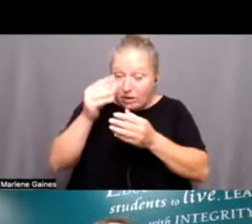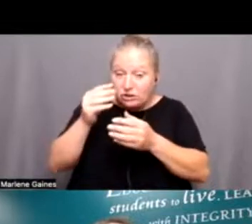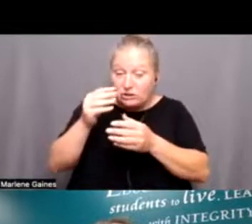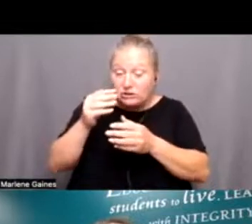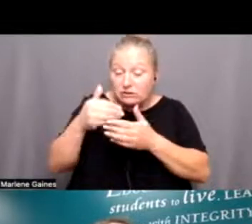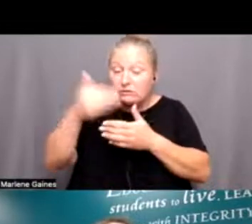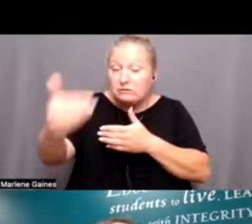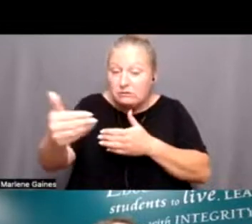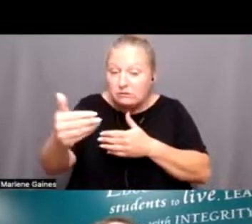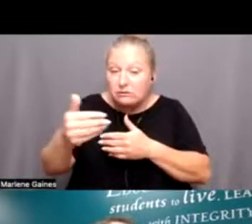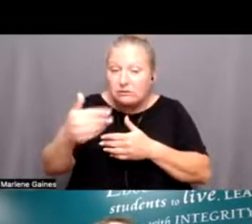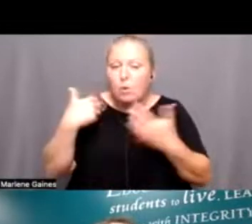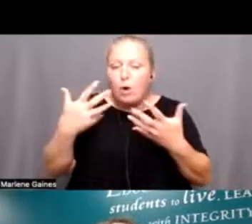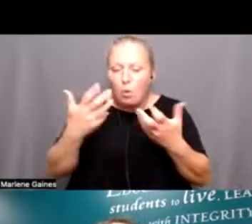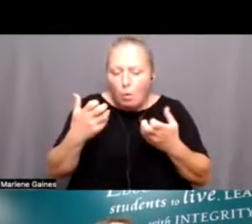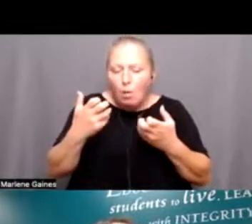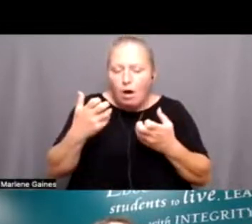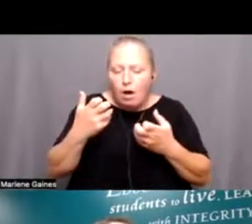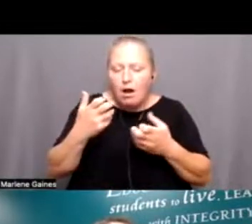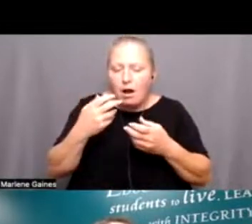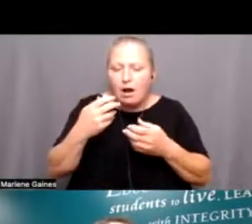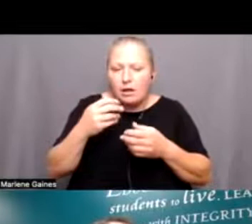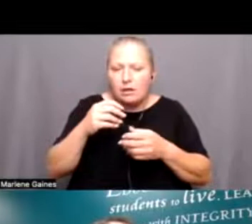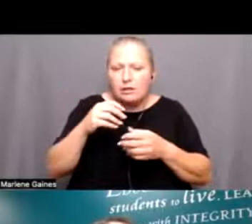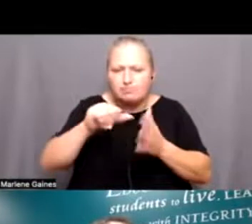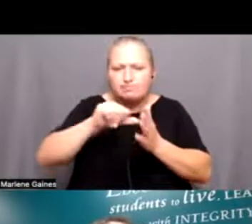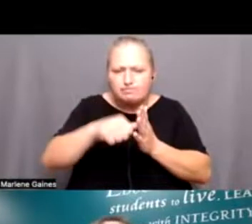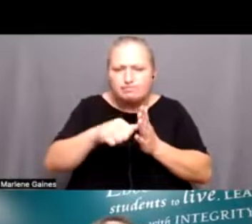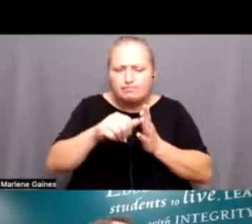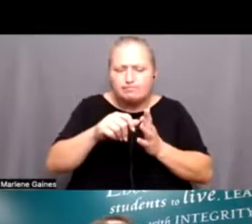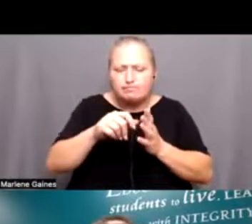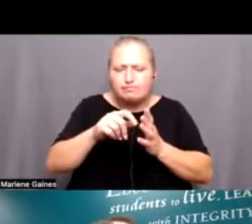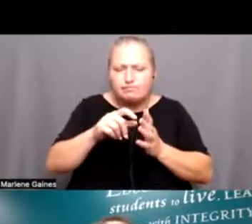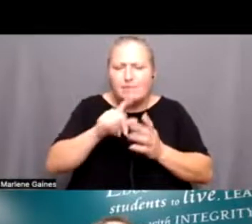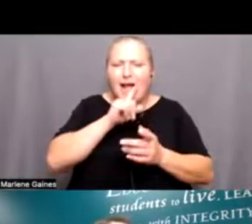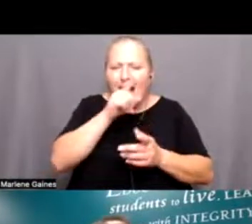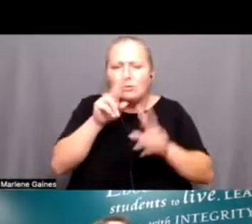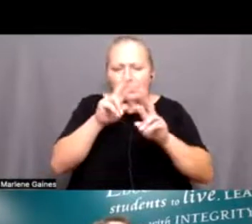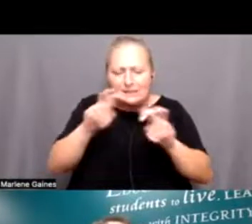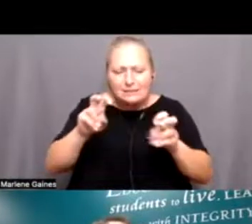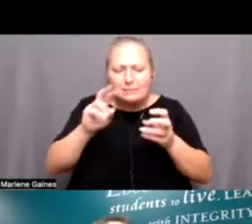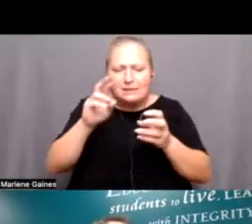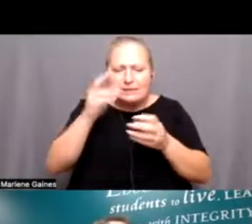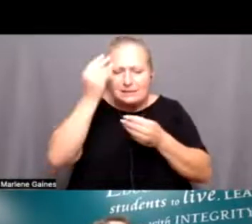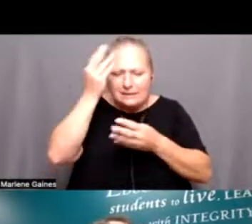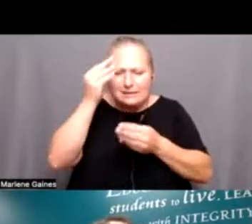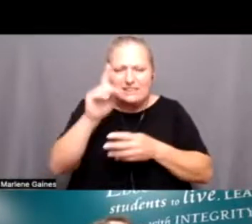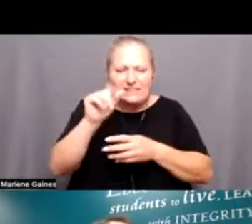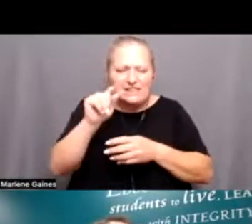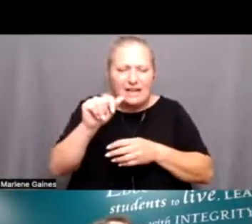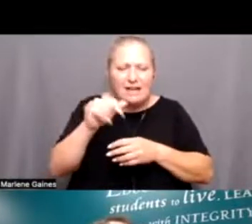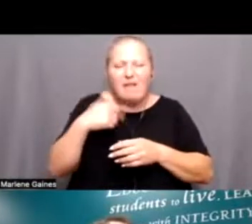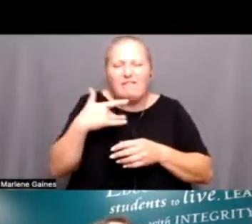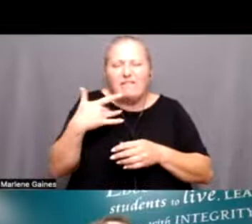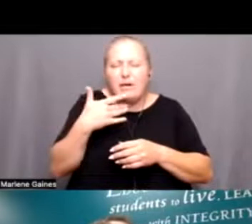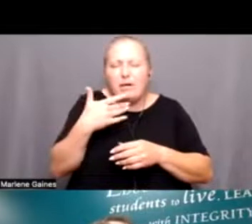that, because we want to ground it in our actual assessment data and whatnot. So I would feel best